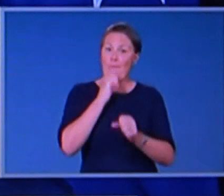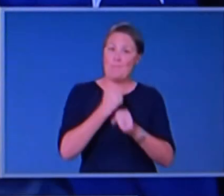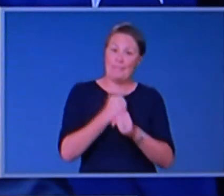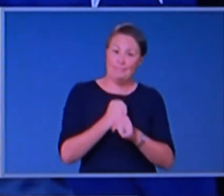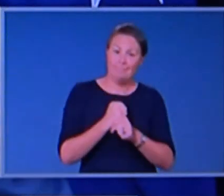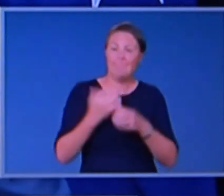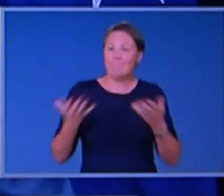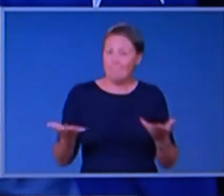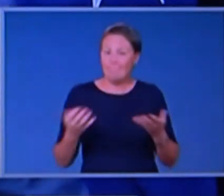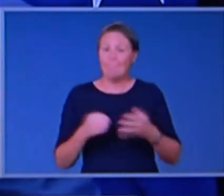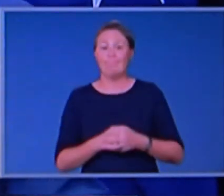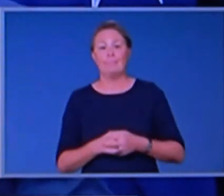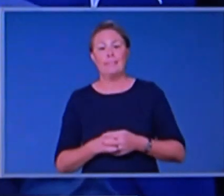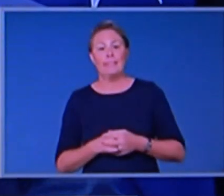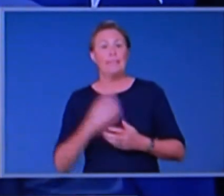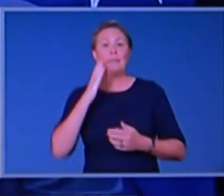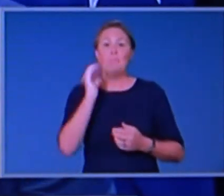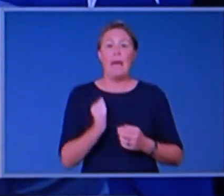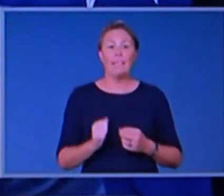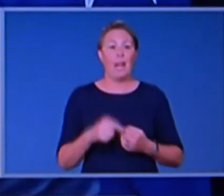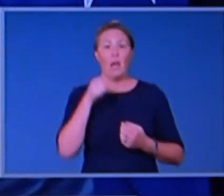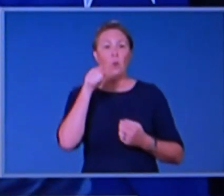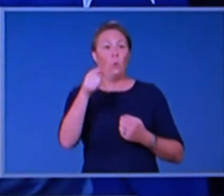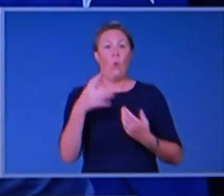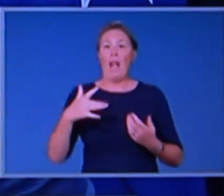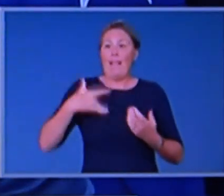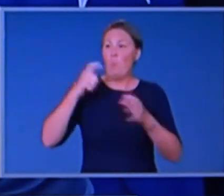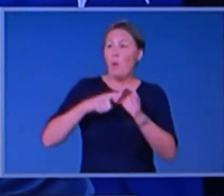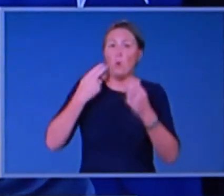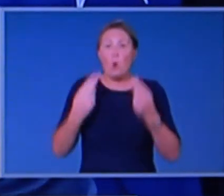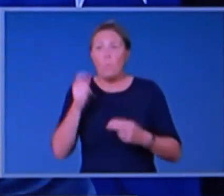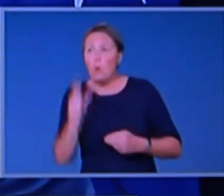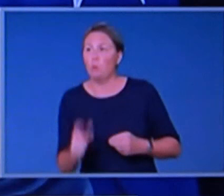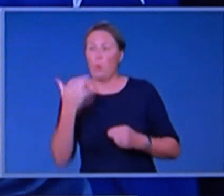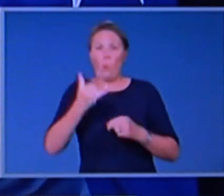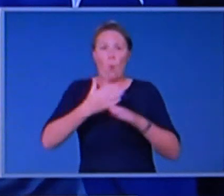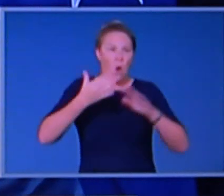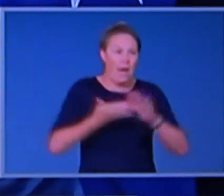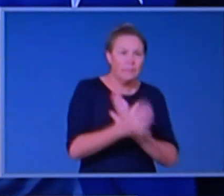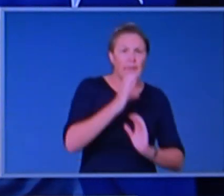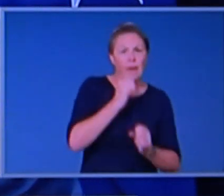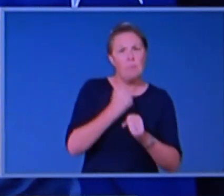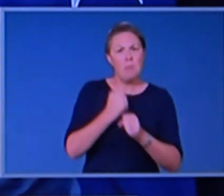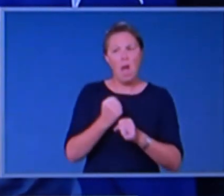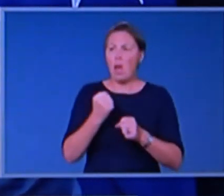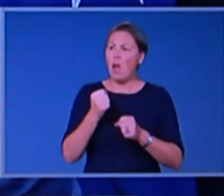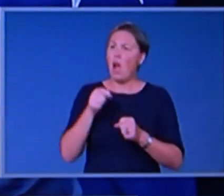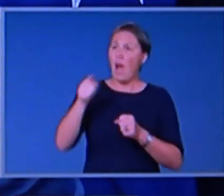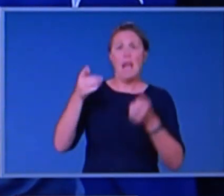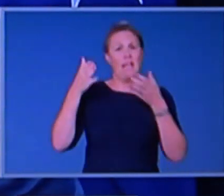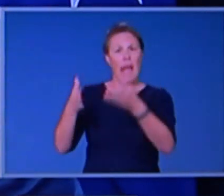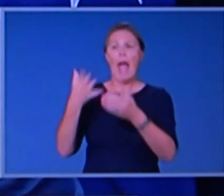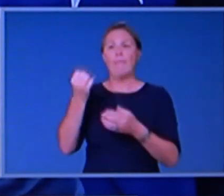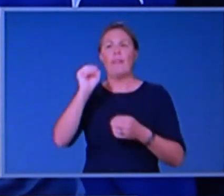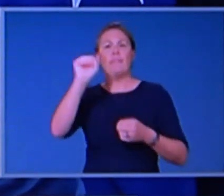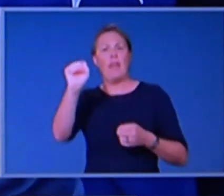you're a local member, a minister, or just any old Queenslander, then you do get to have the right to have a view as a local, and